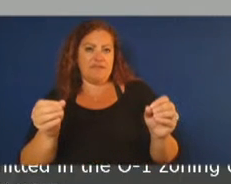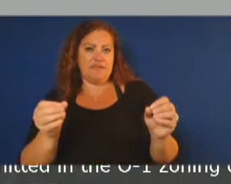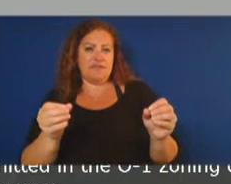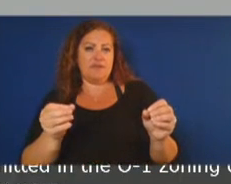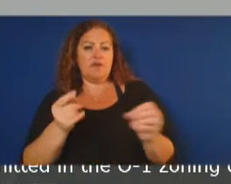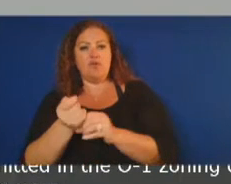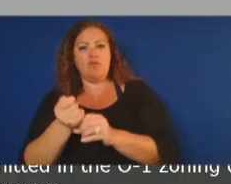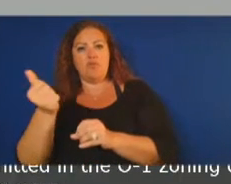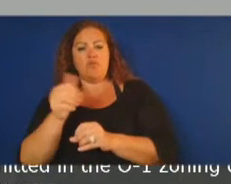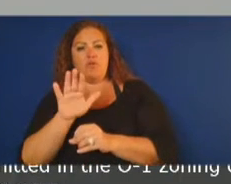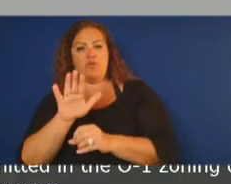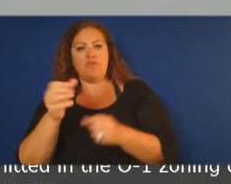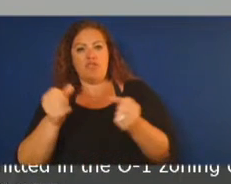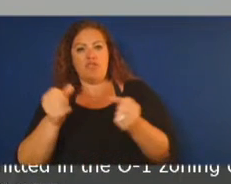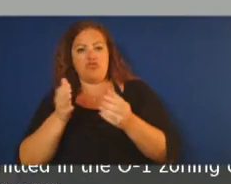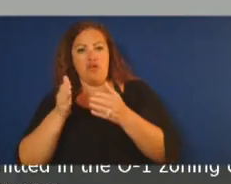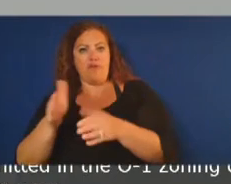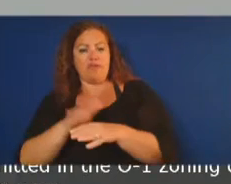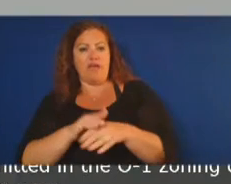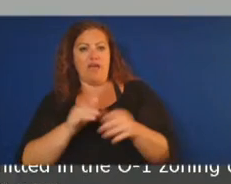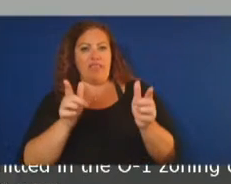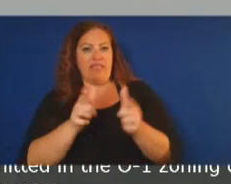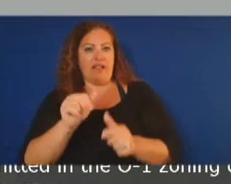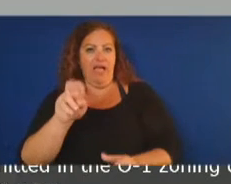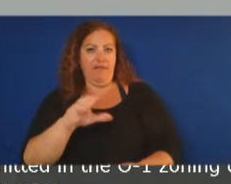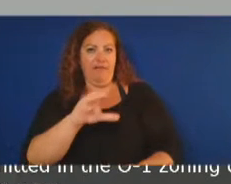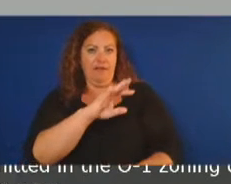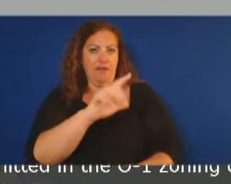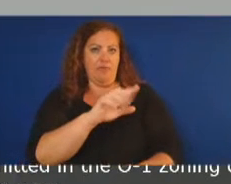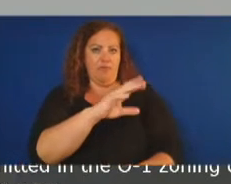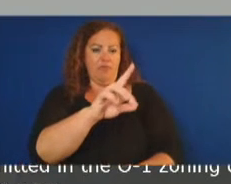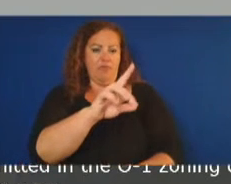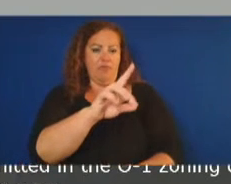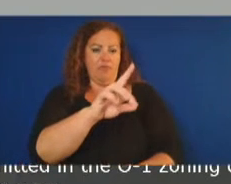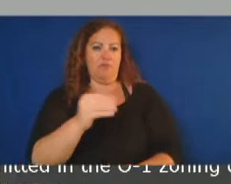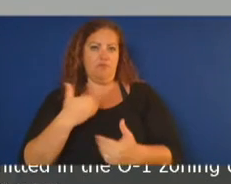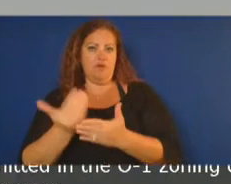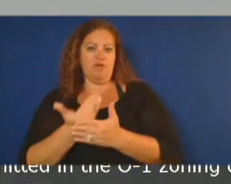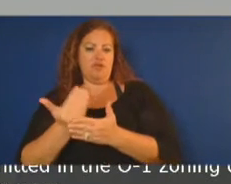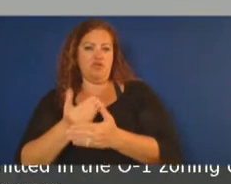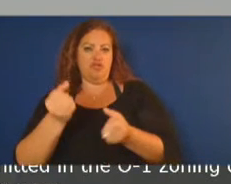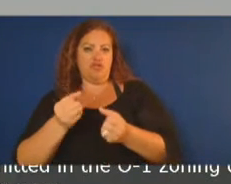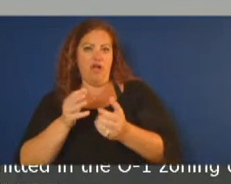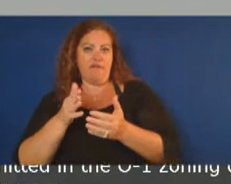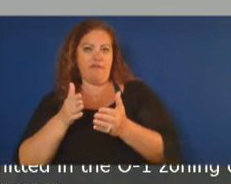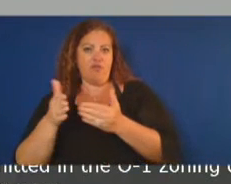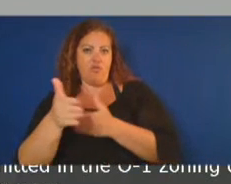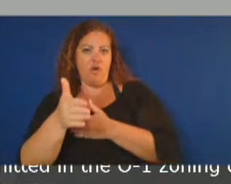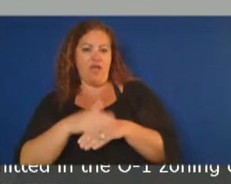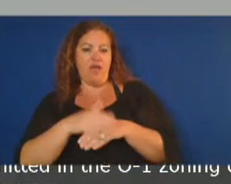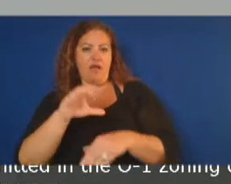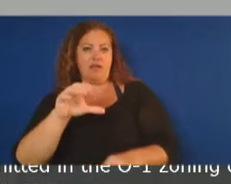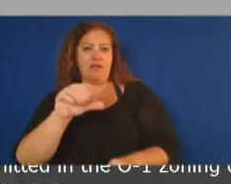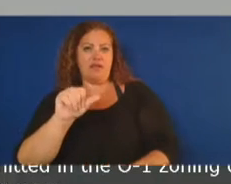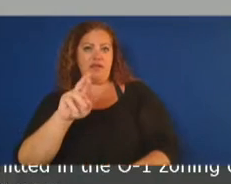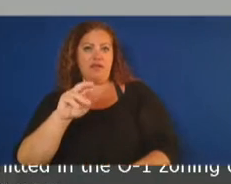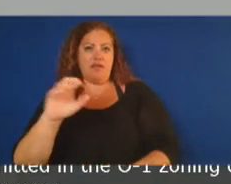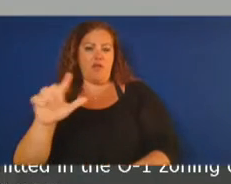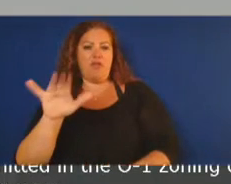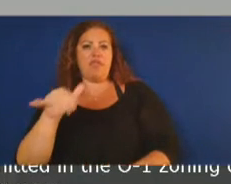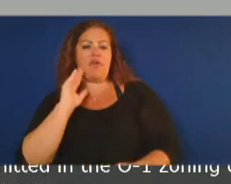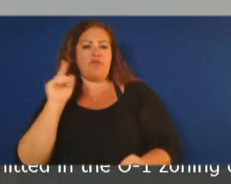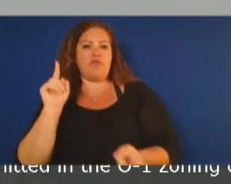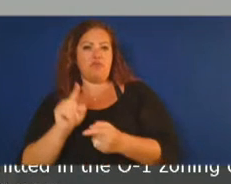existing driveways on little ab and Carmel Road and does install one new driveway on Carmel uh so that would just reduce those points of Ingress and